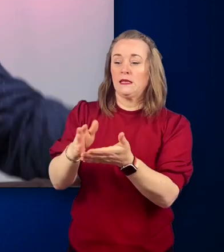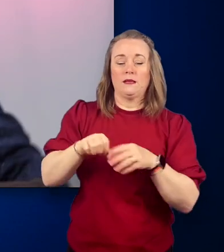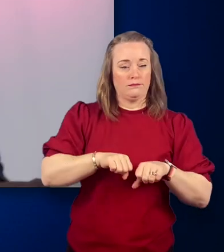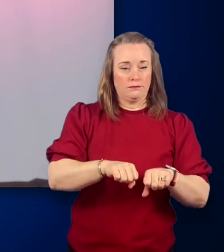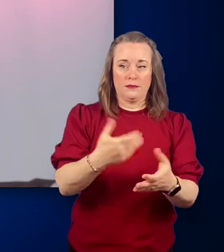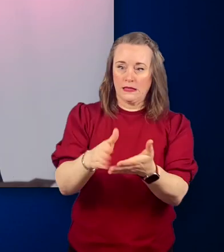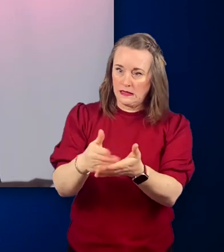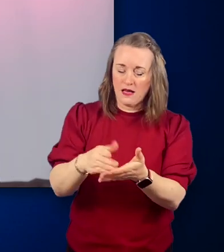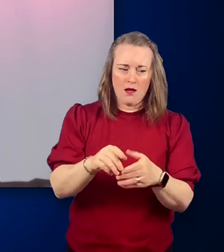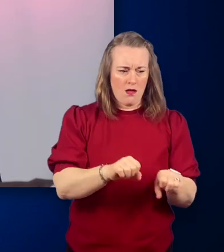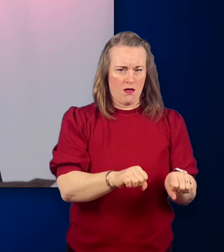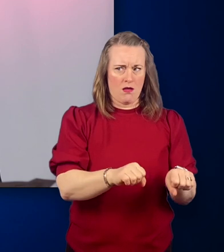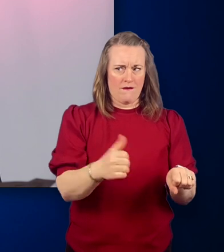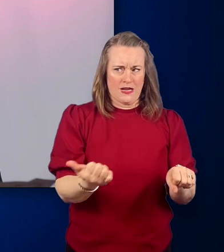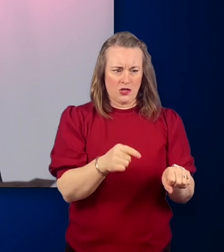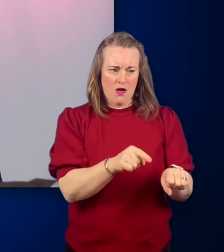had received a croissant.